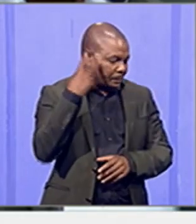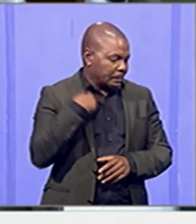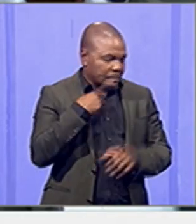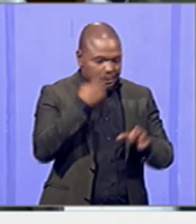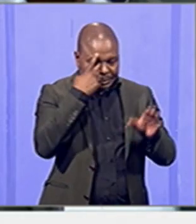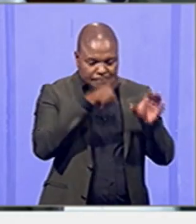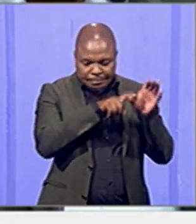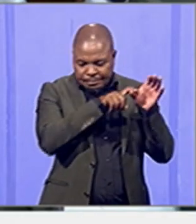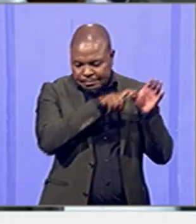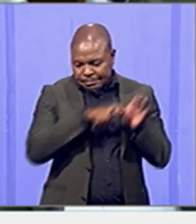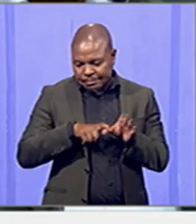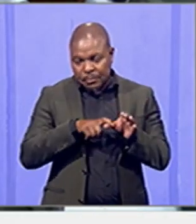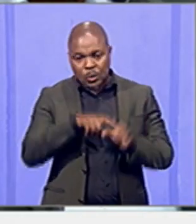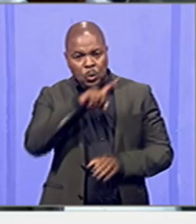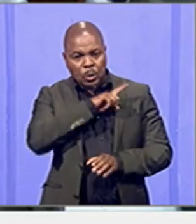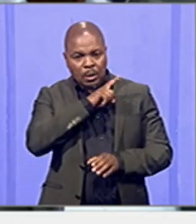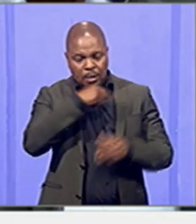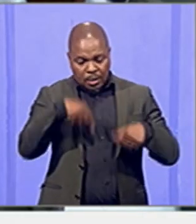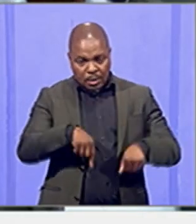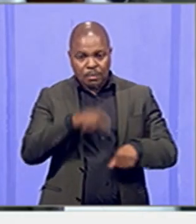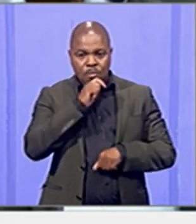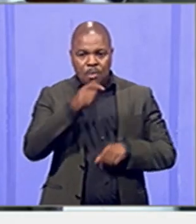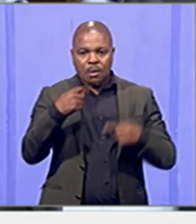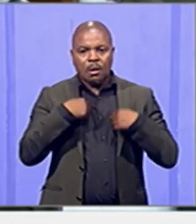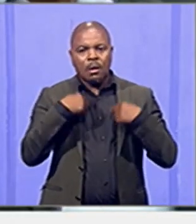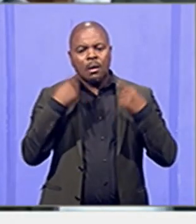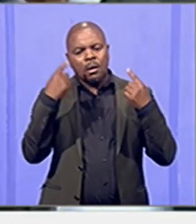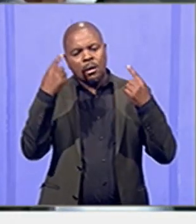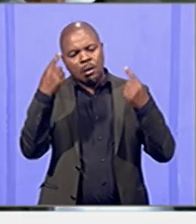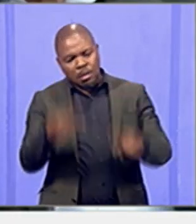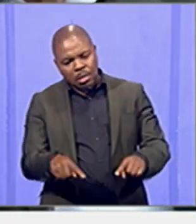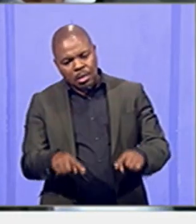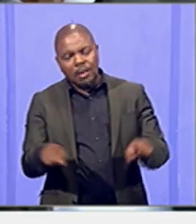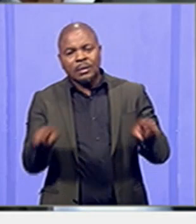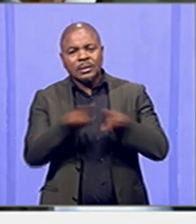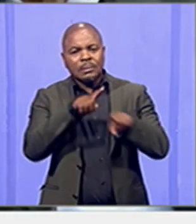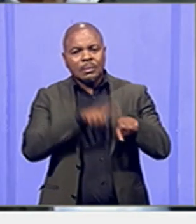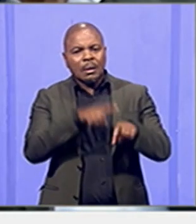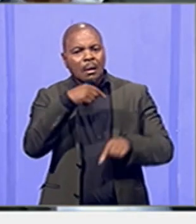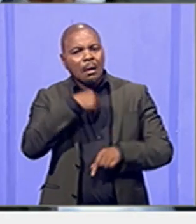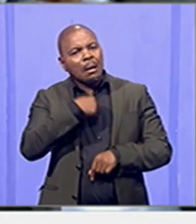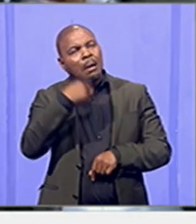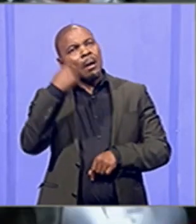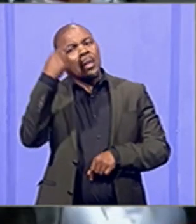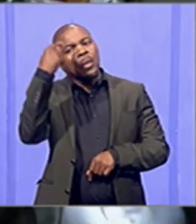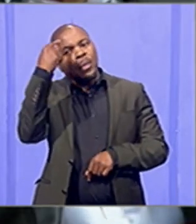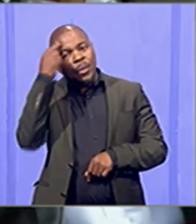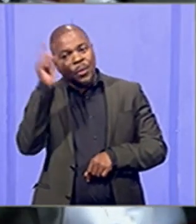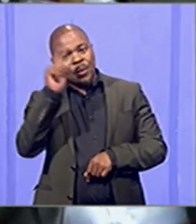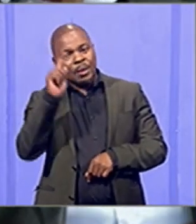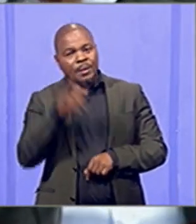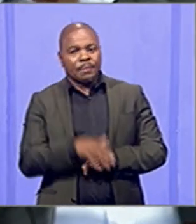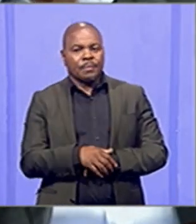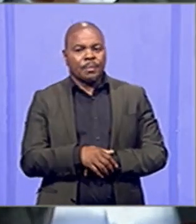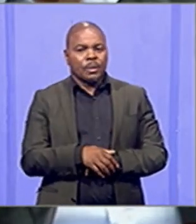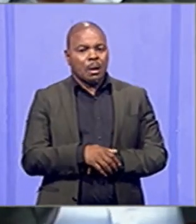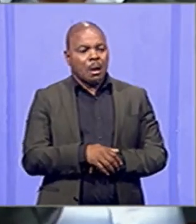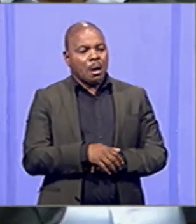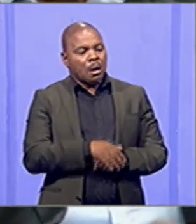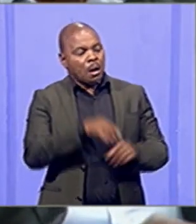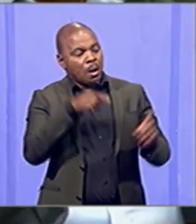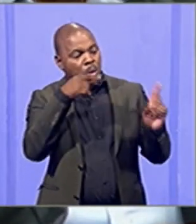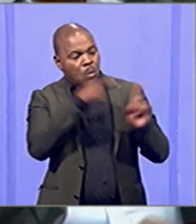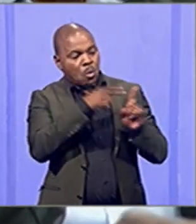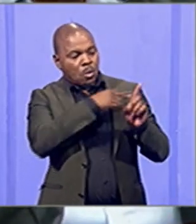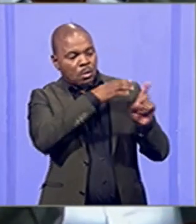that I come here this morning under the impression that the designation has been made of